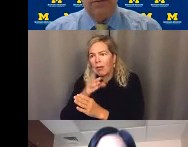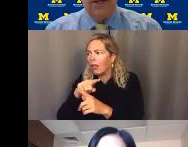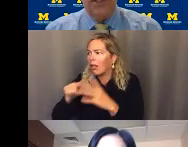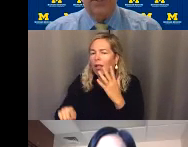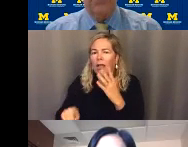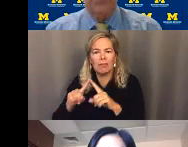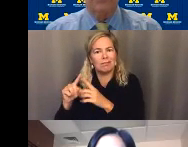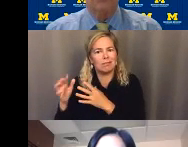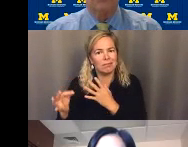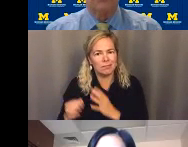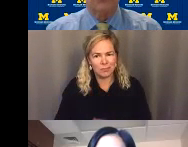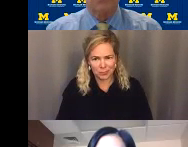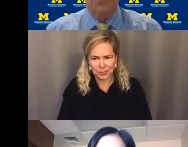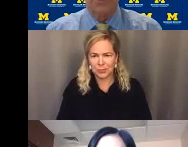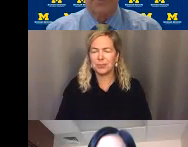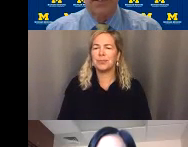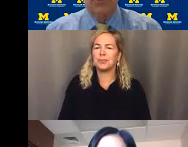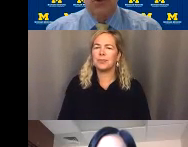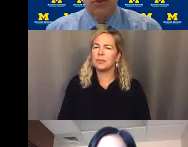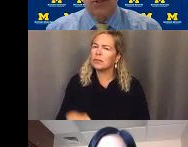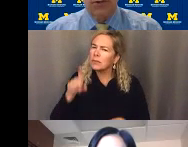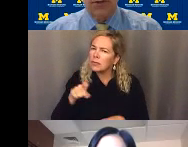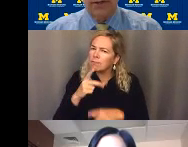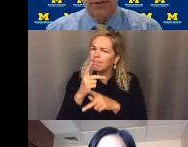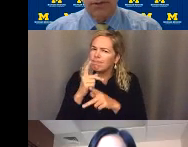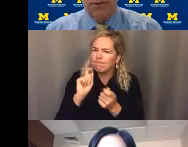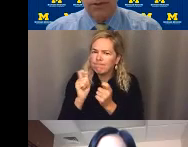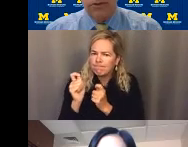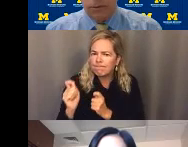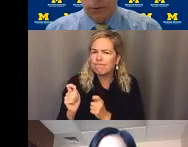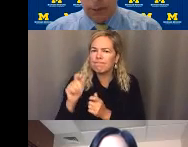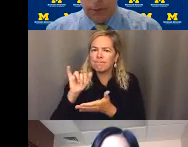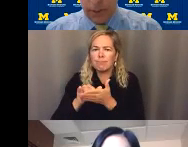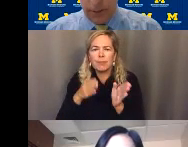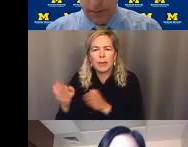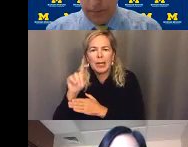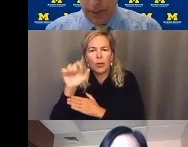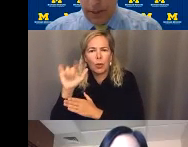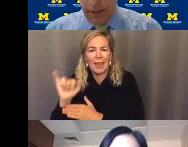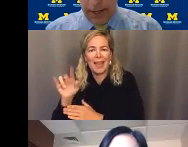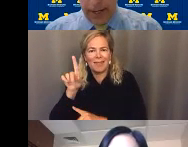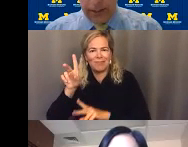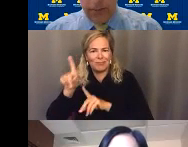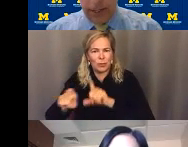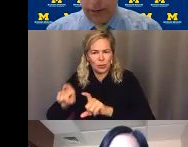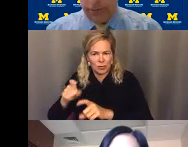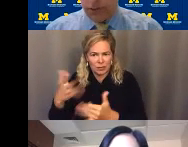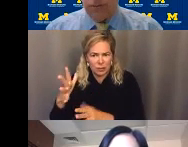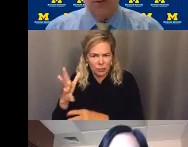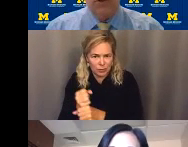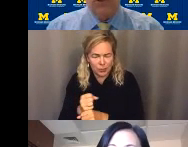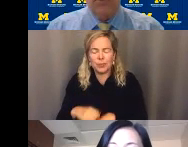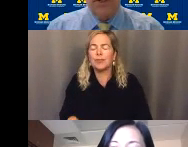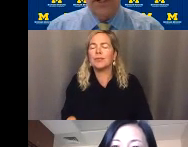our family care needs and work adjustment planning tool, the survey that you received. Last night, we held the first